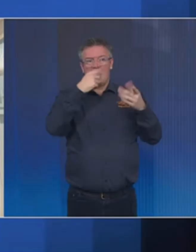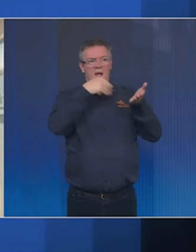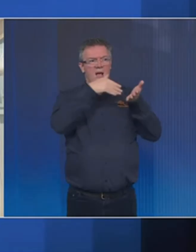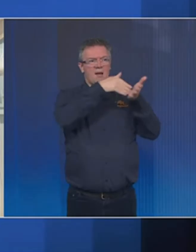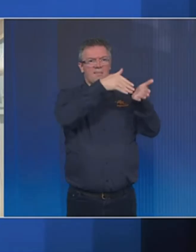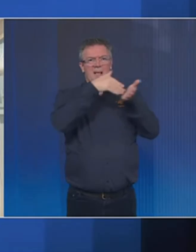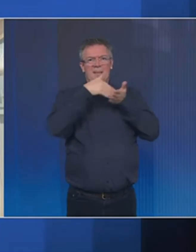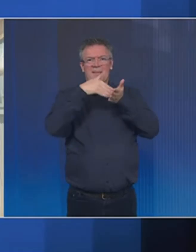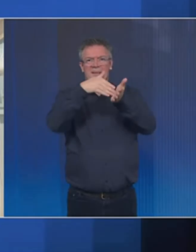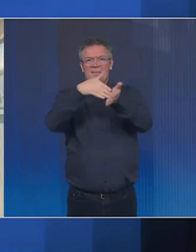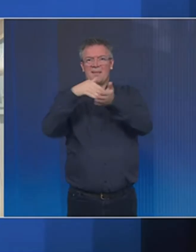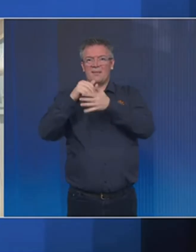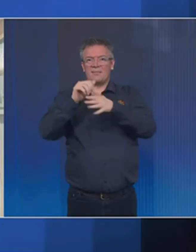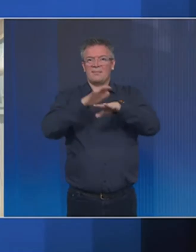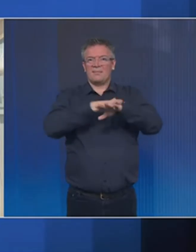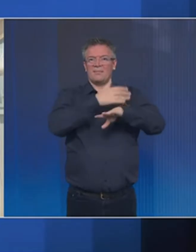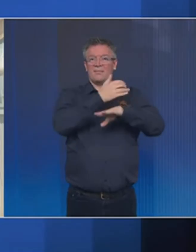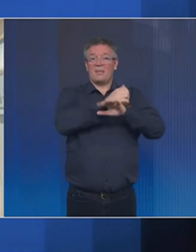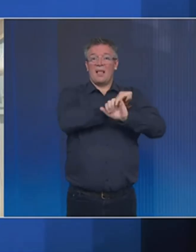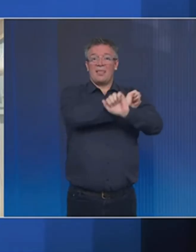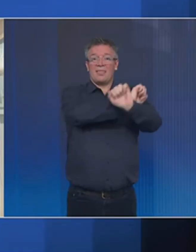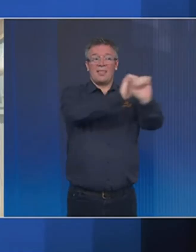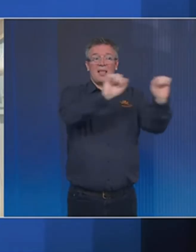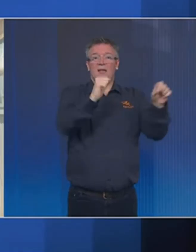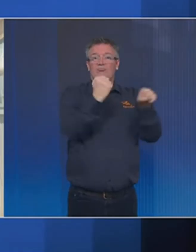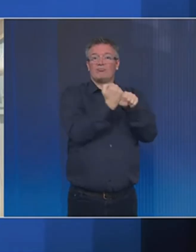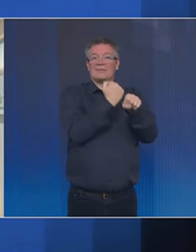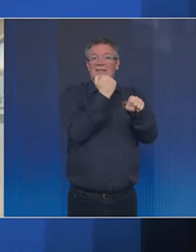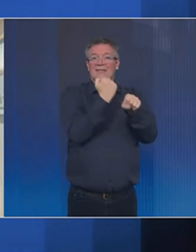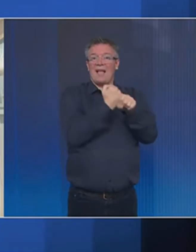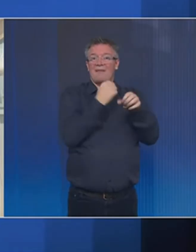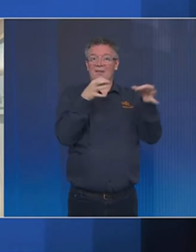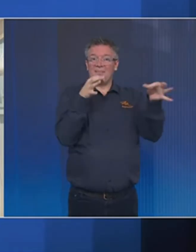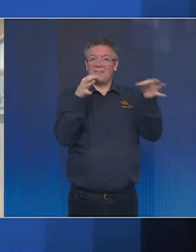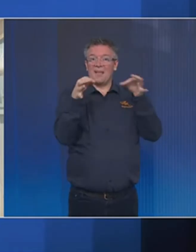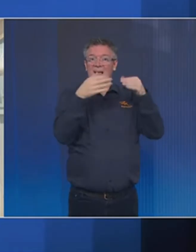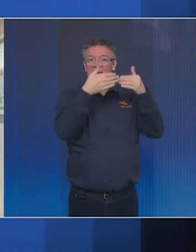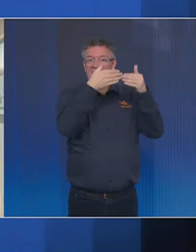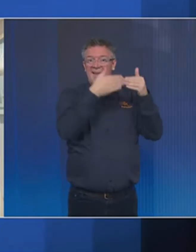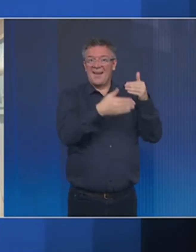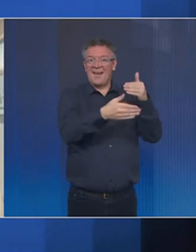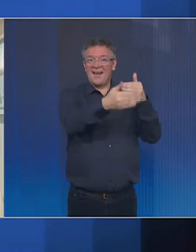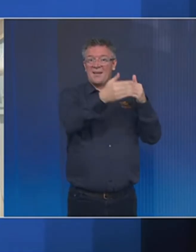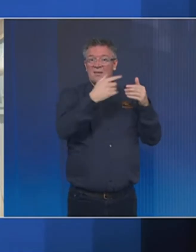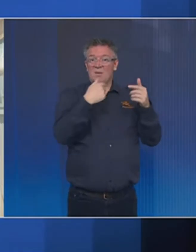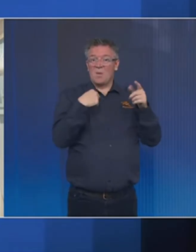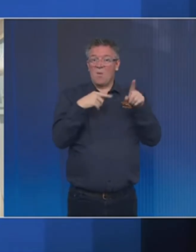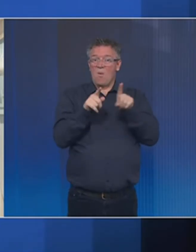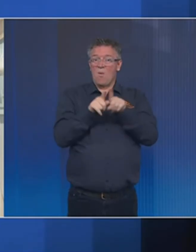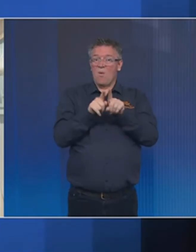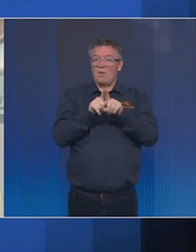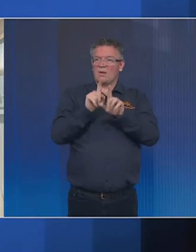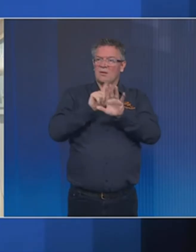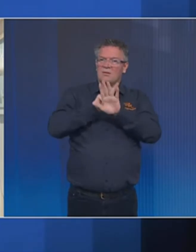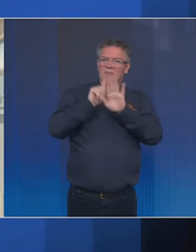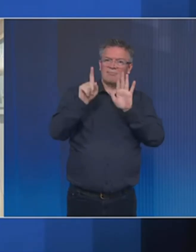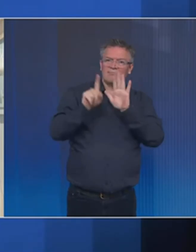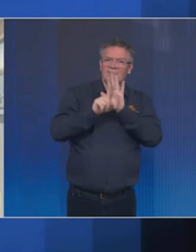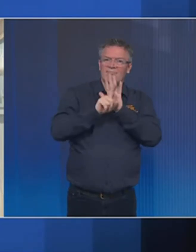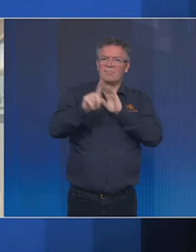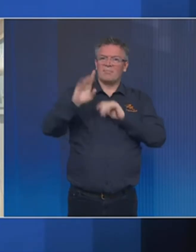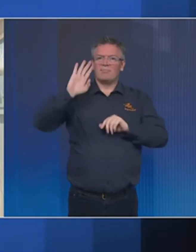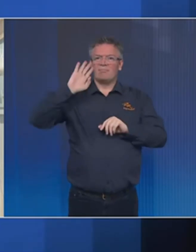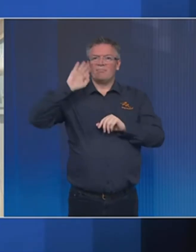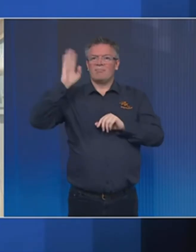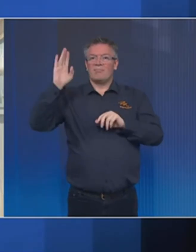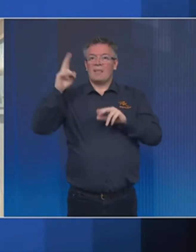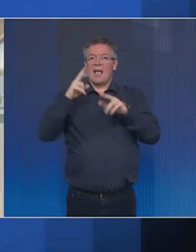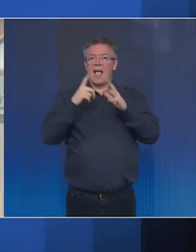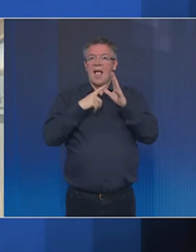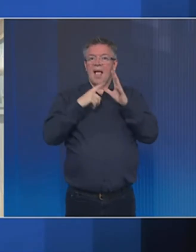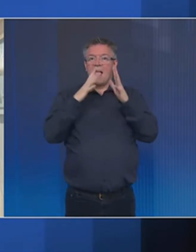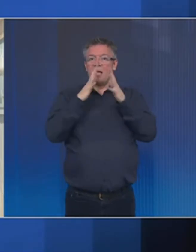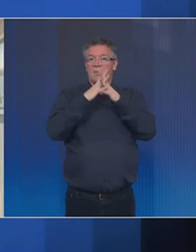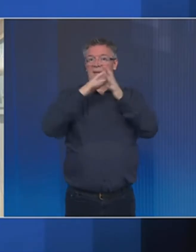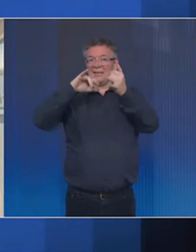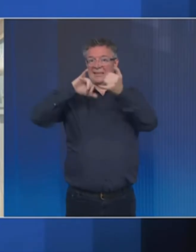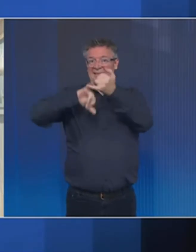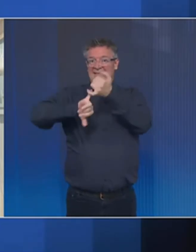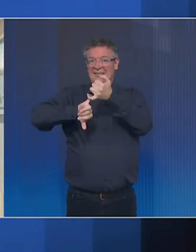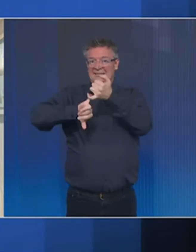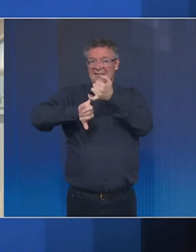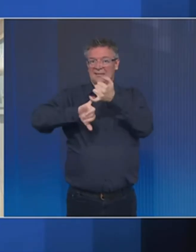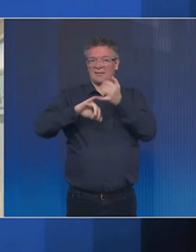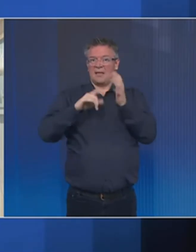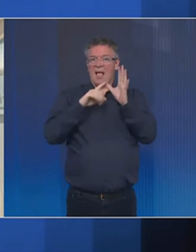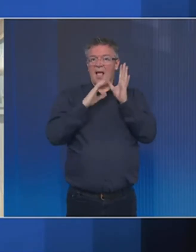the youngest female speaker for AWS, so Amazon Web Services, in a panel, and was interviewed by